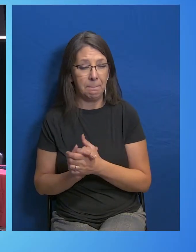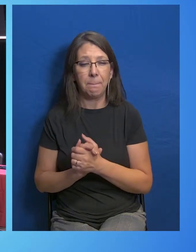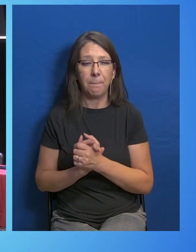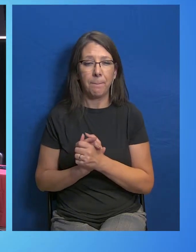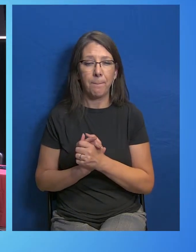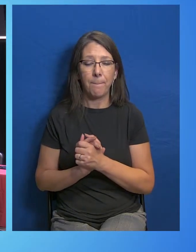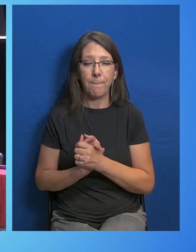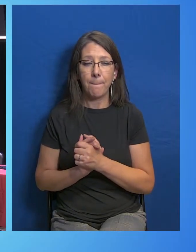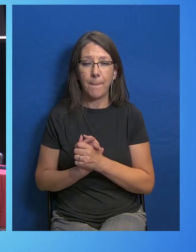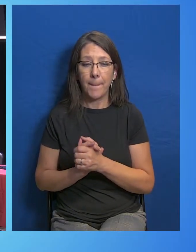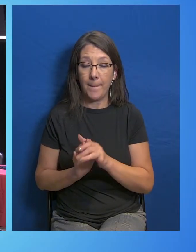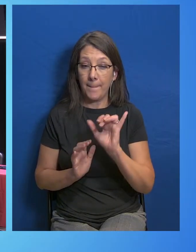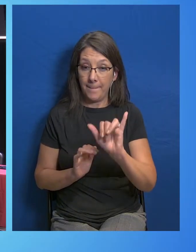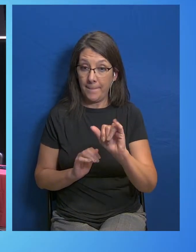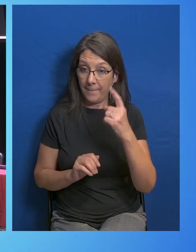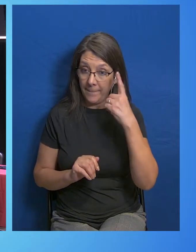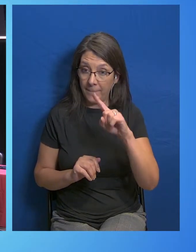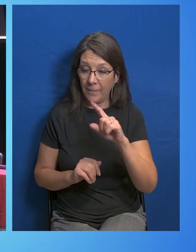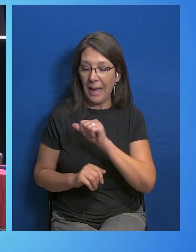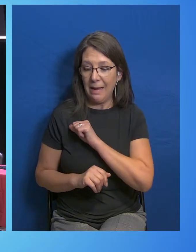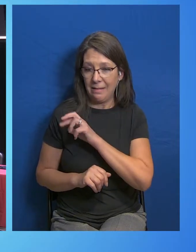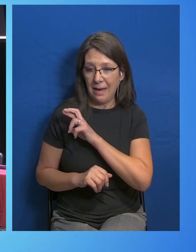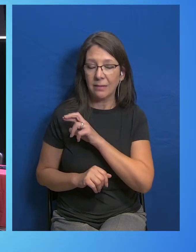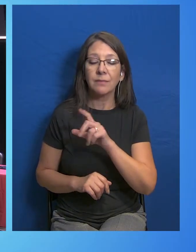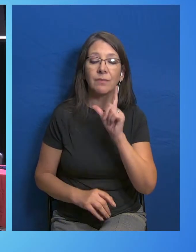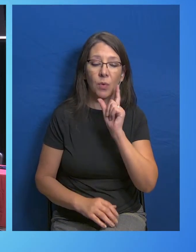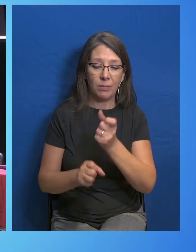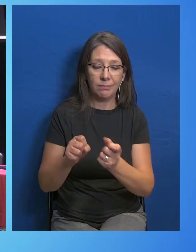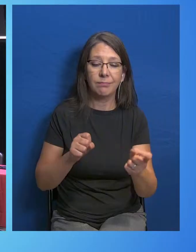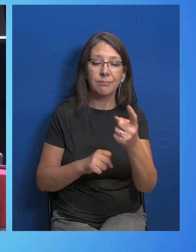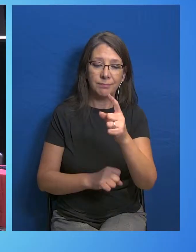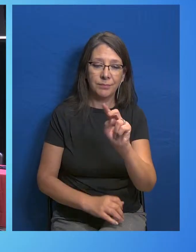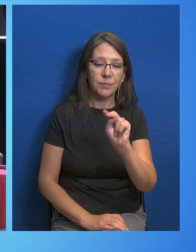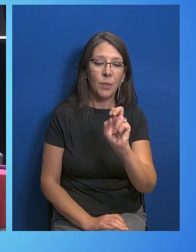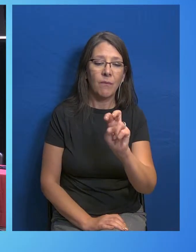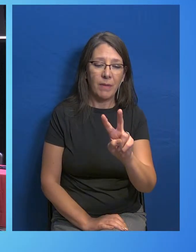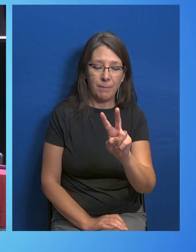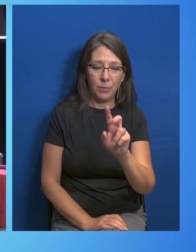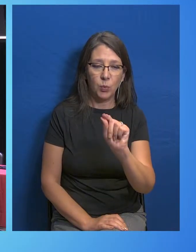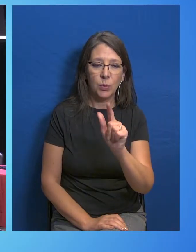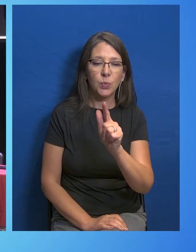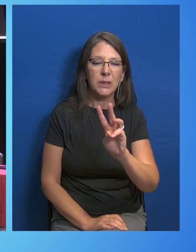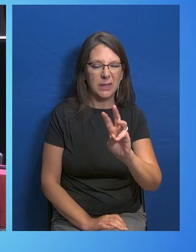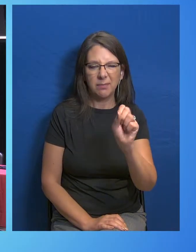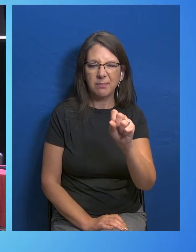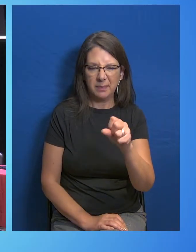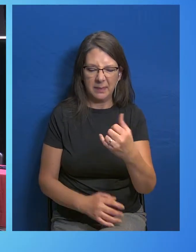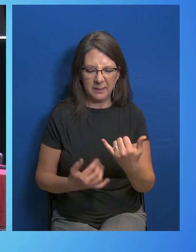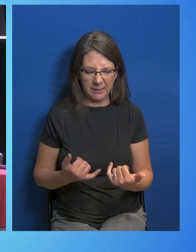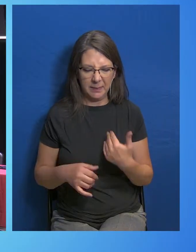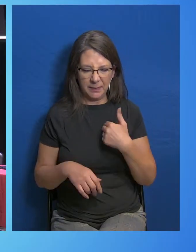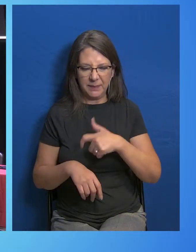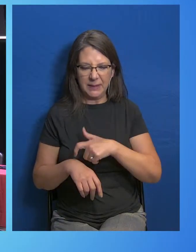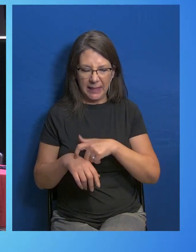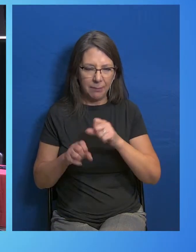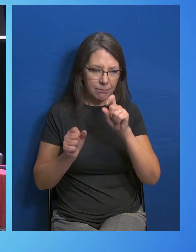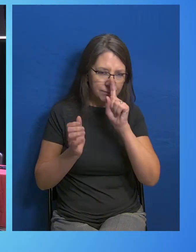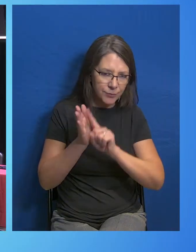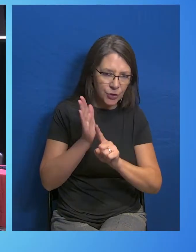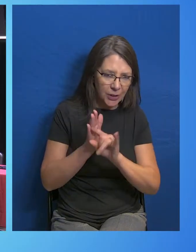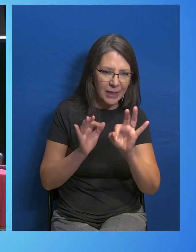For November 2026, we can look into that. Yes, that is a possibility. Right, thank you.